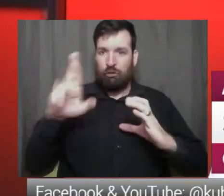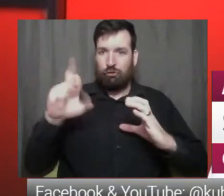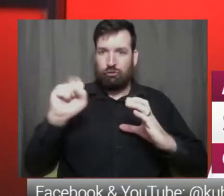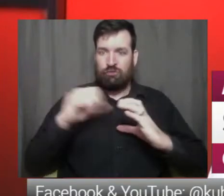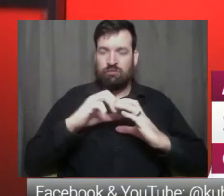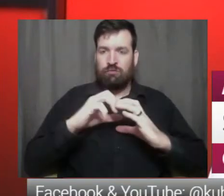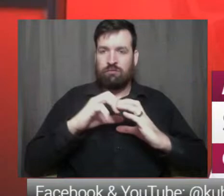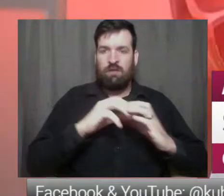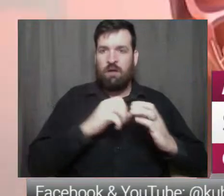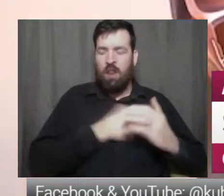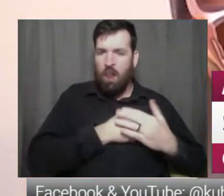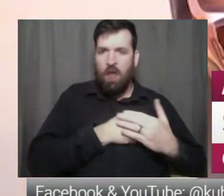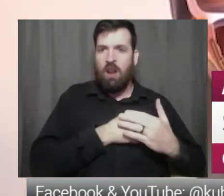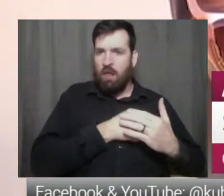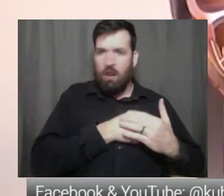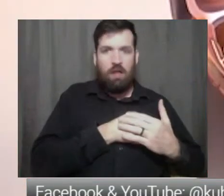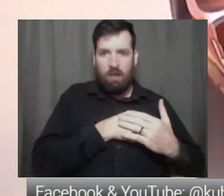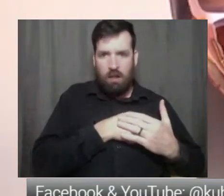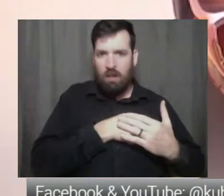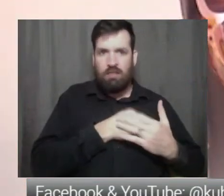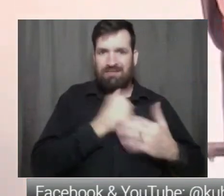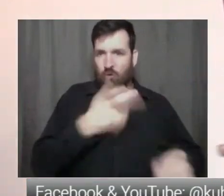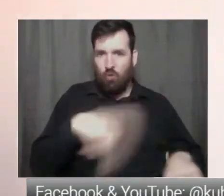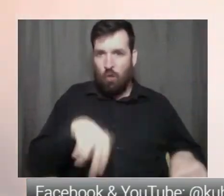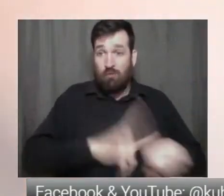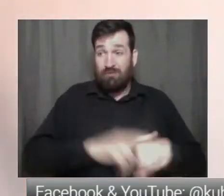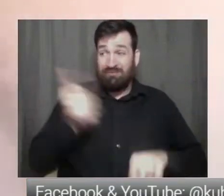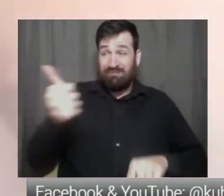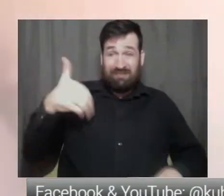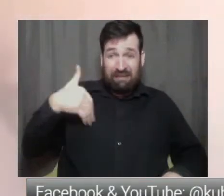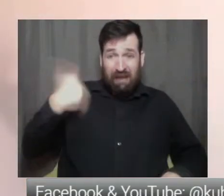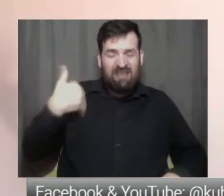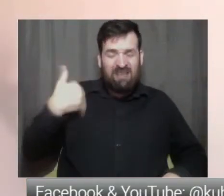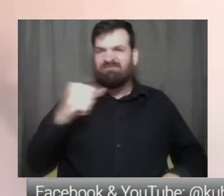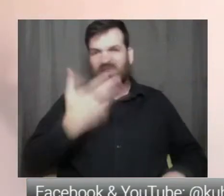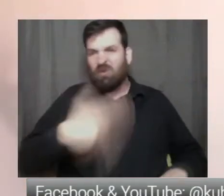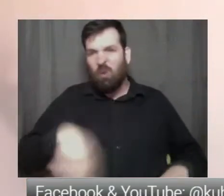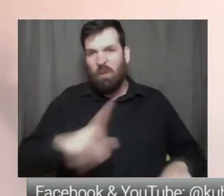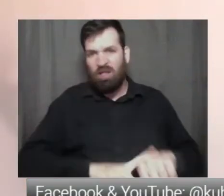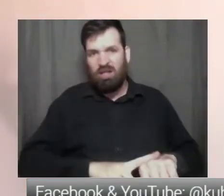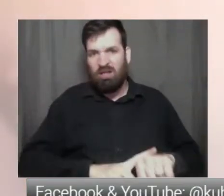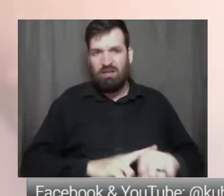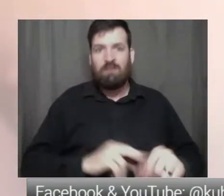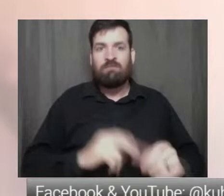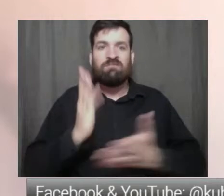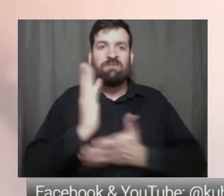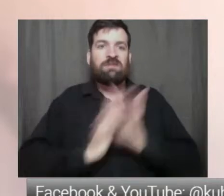very unusual to have happen in somebody as young as Jeff, obviously. We have some pictures